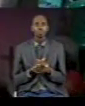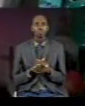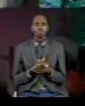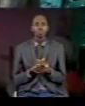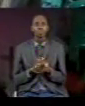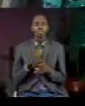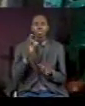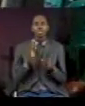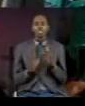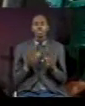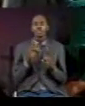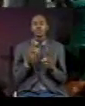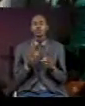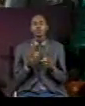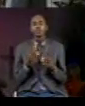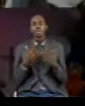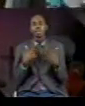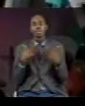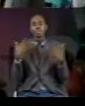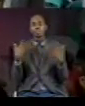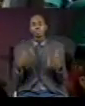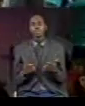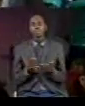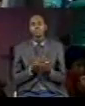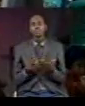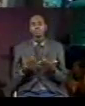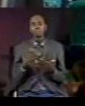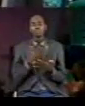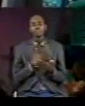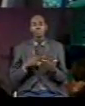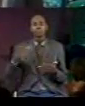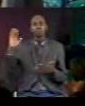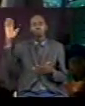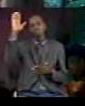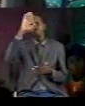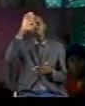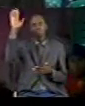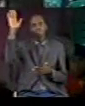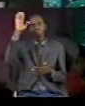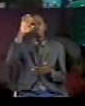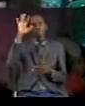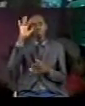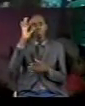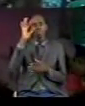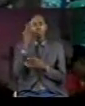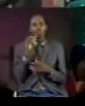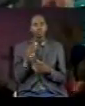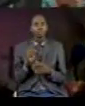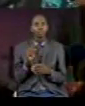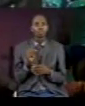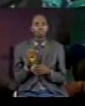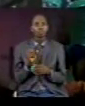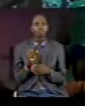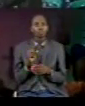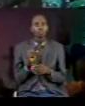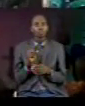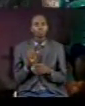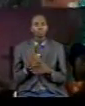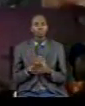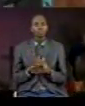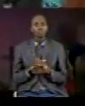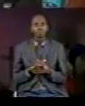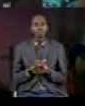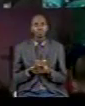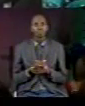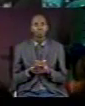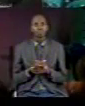can you raise up your hand? Wave it at me, please. Supervisors, please help me. You have finished. Can you raise up your hand and